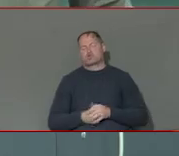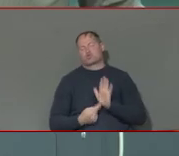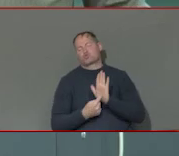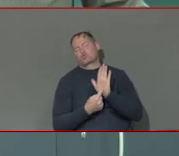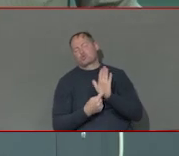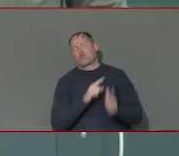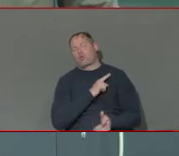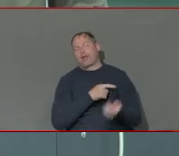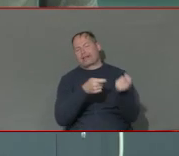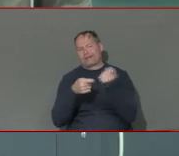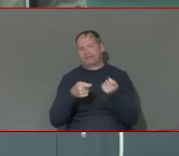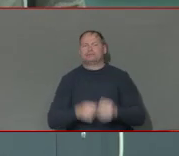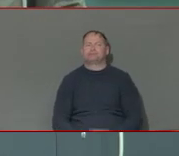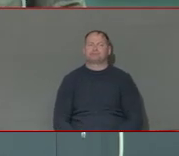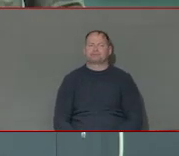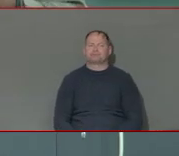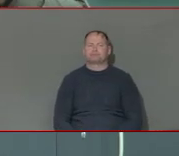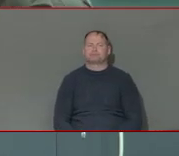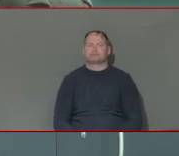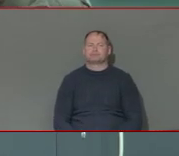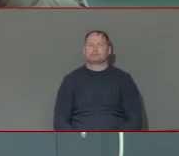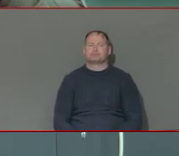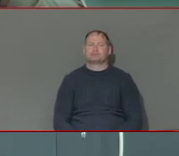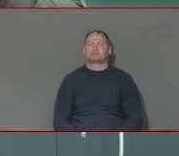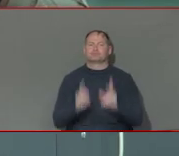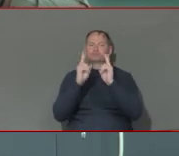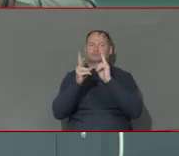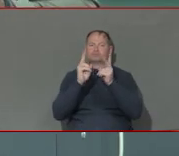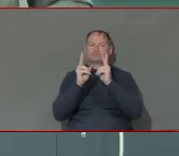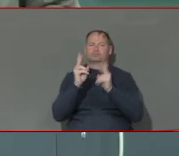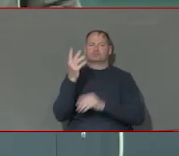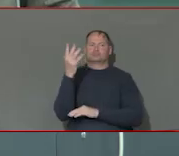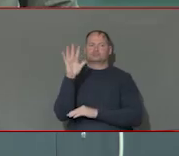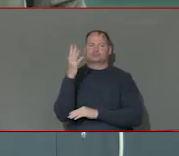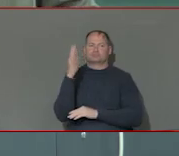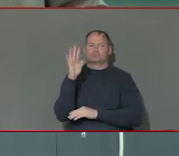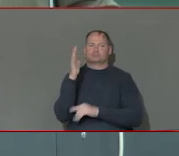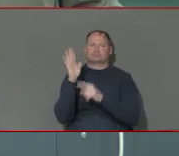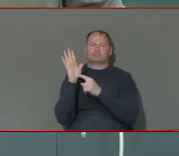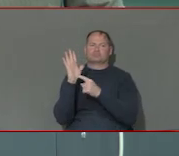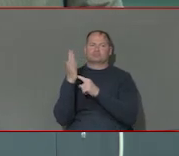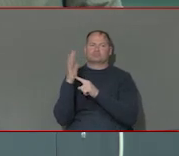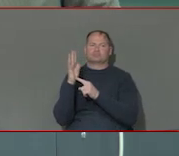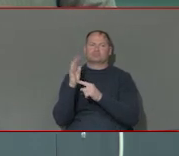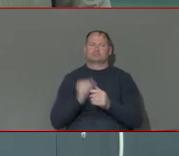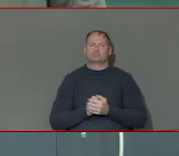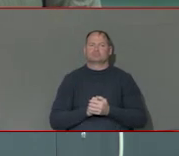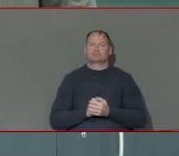that. Then we have rotating hands at least 180, and then our